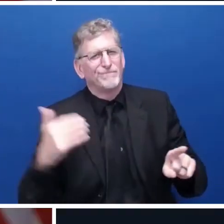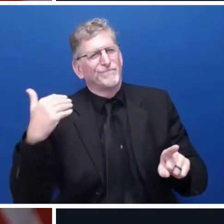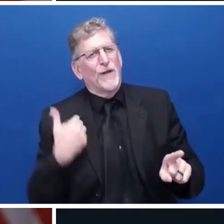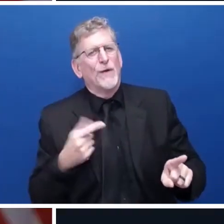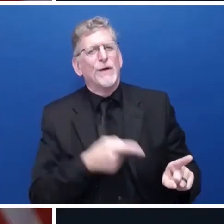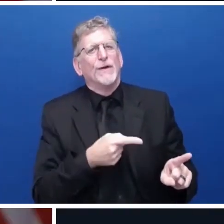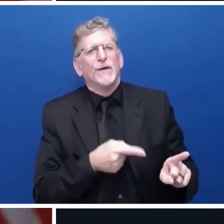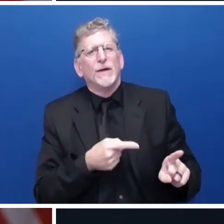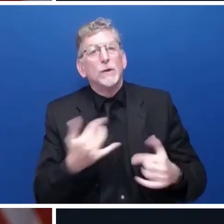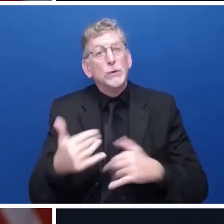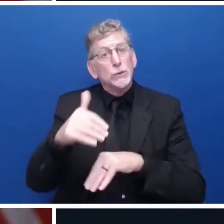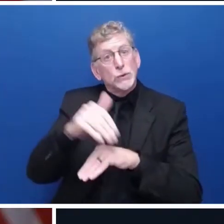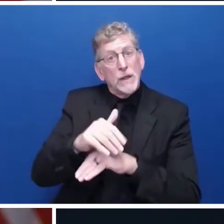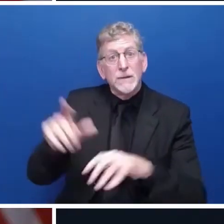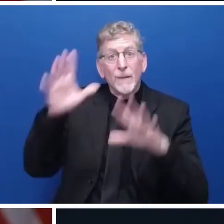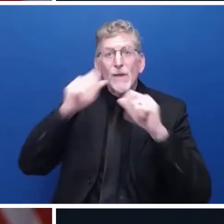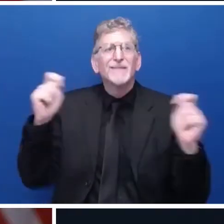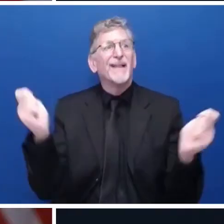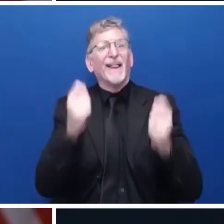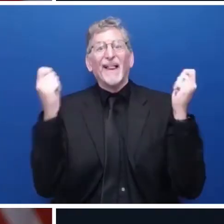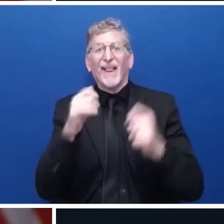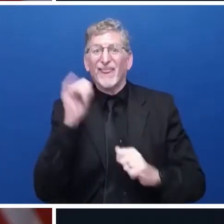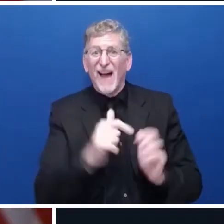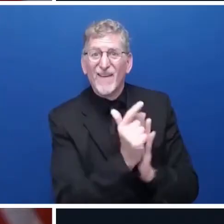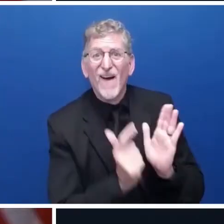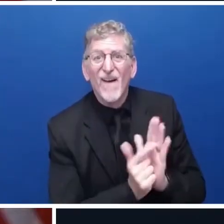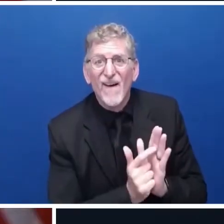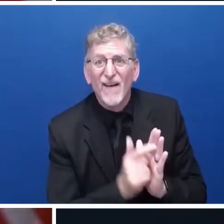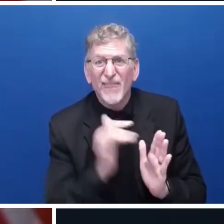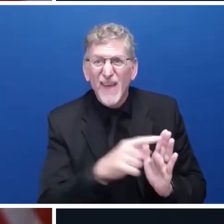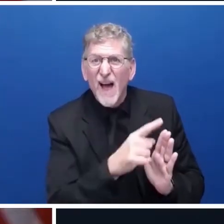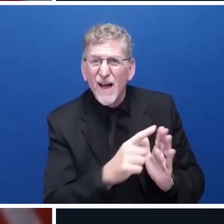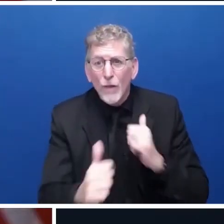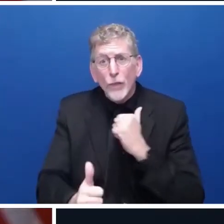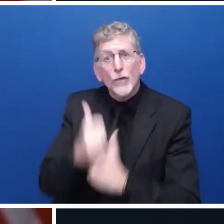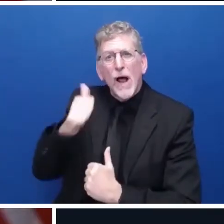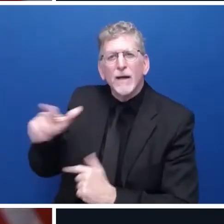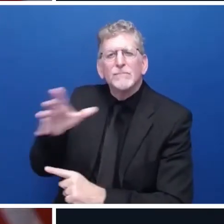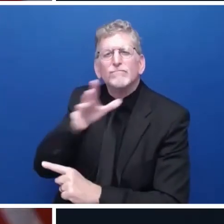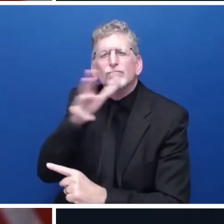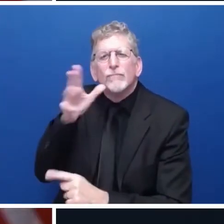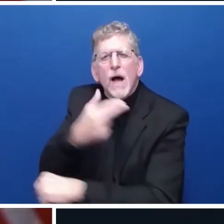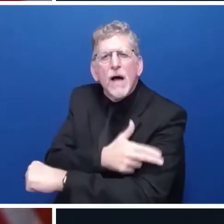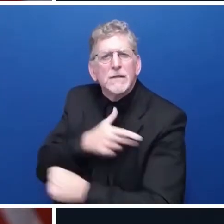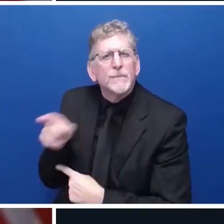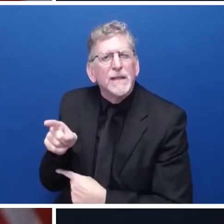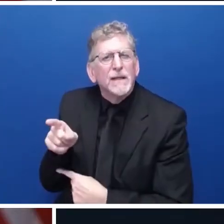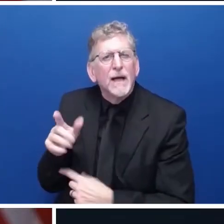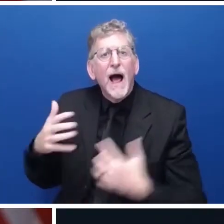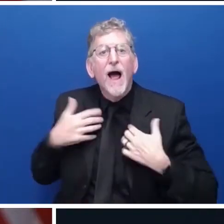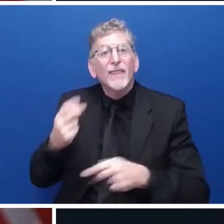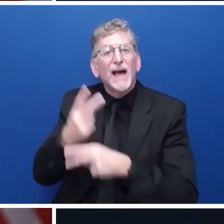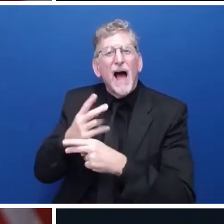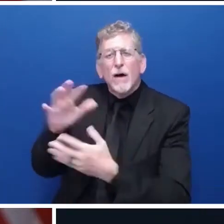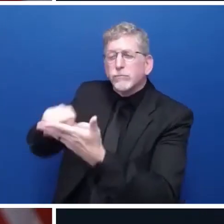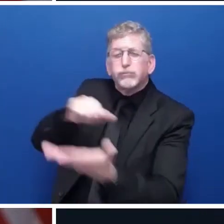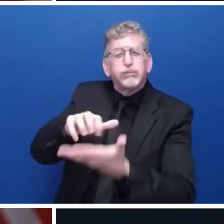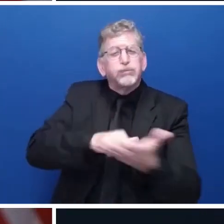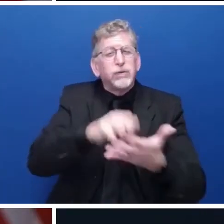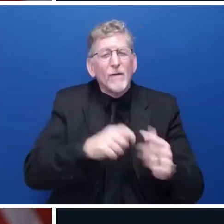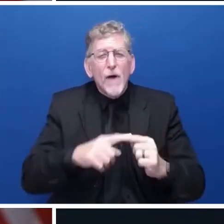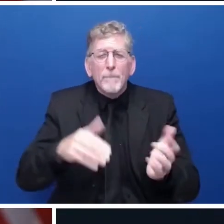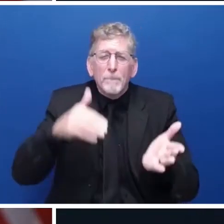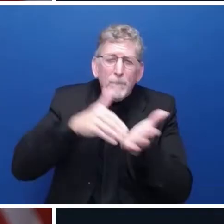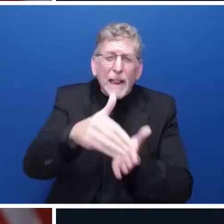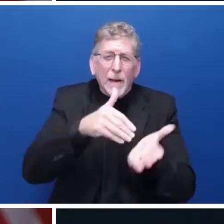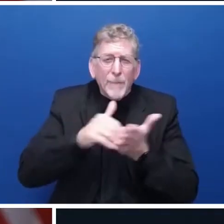costs in energy and housing, all while cutting food programs for hungry kids. But here in